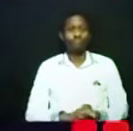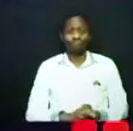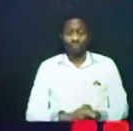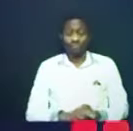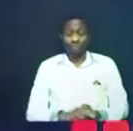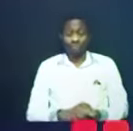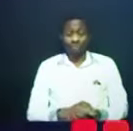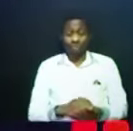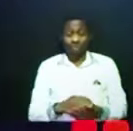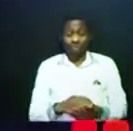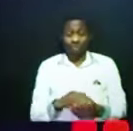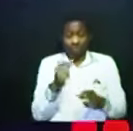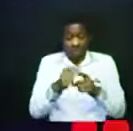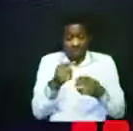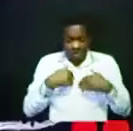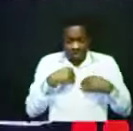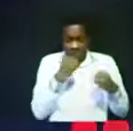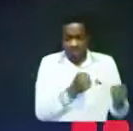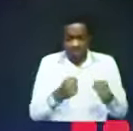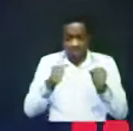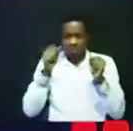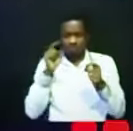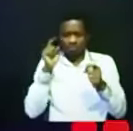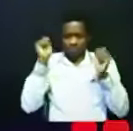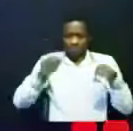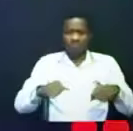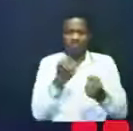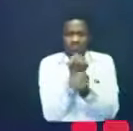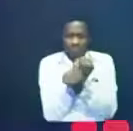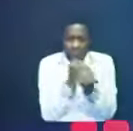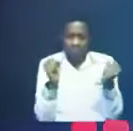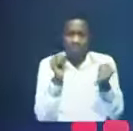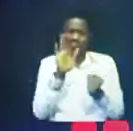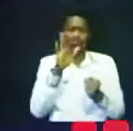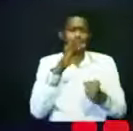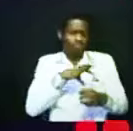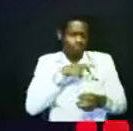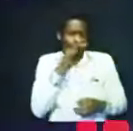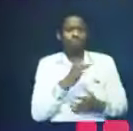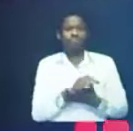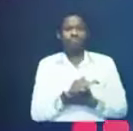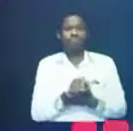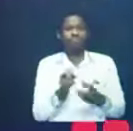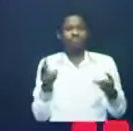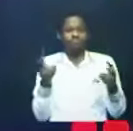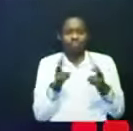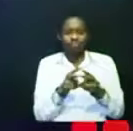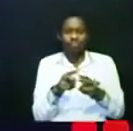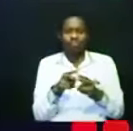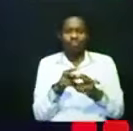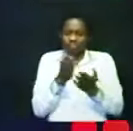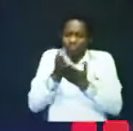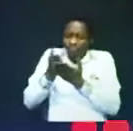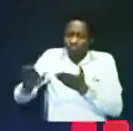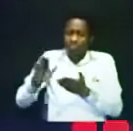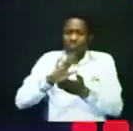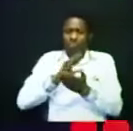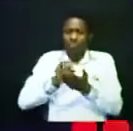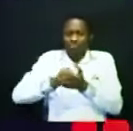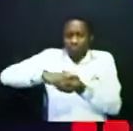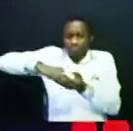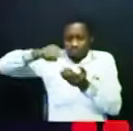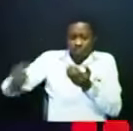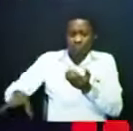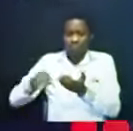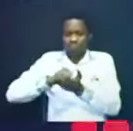power to save your soul. Ebetumi ebetumi agye mo kra. See, therefore get rid of all moral filth and the evil